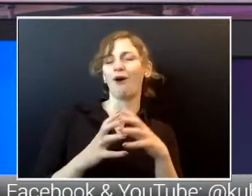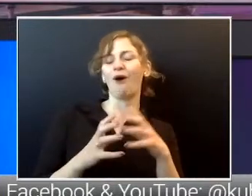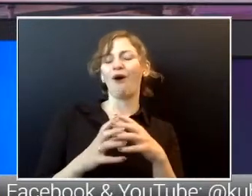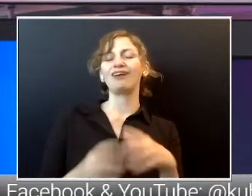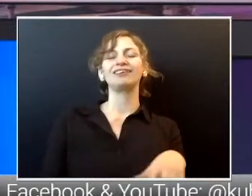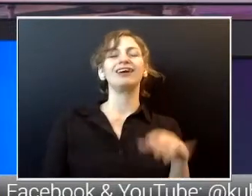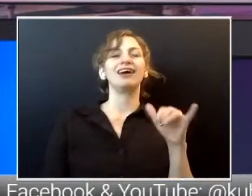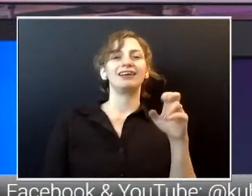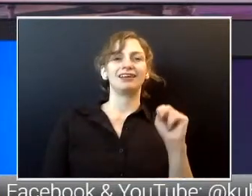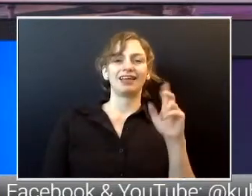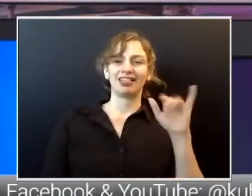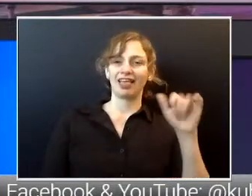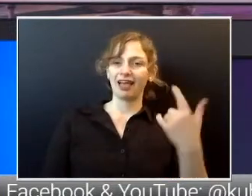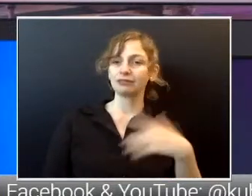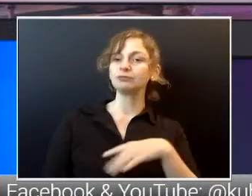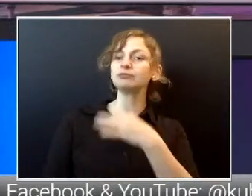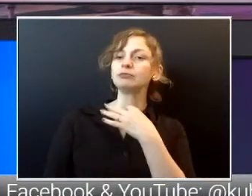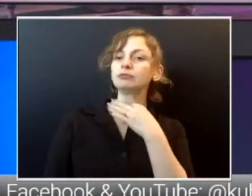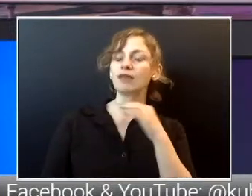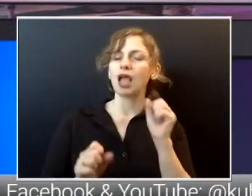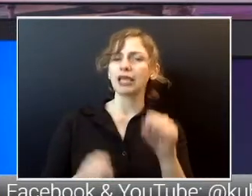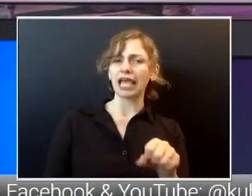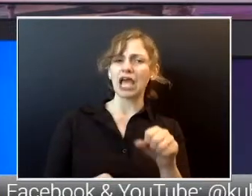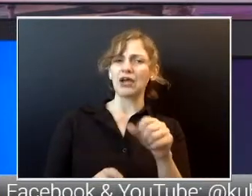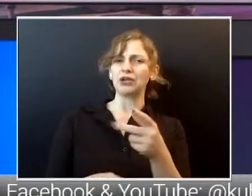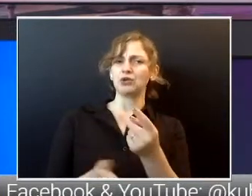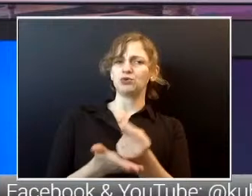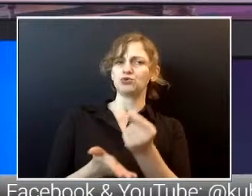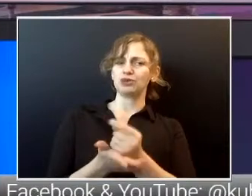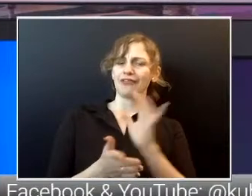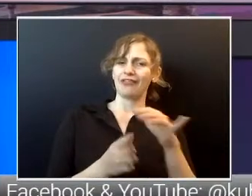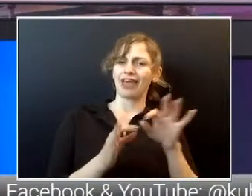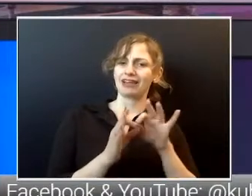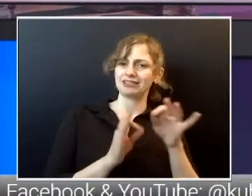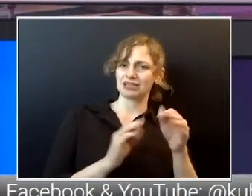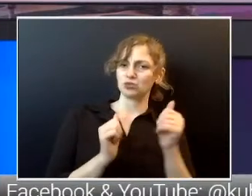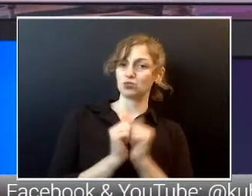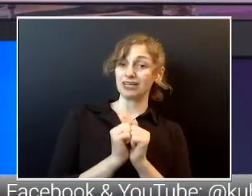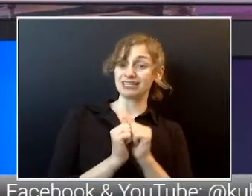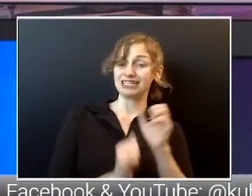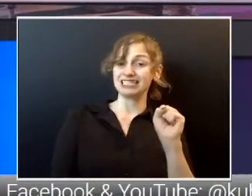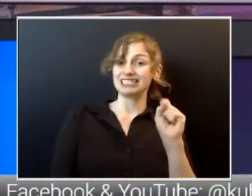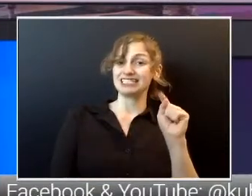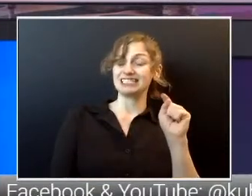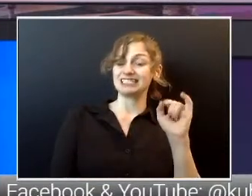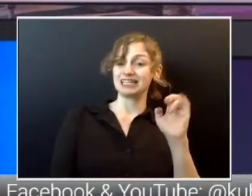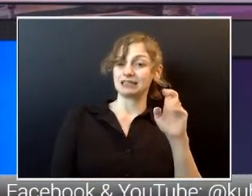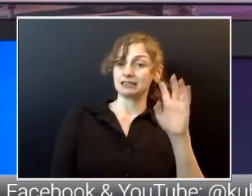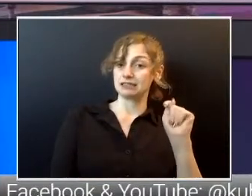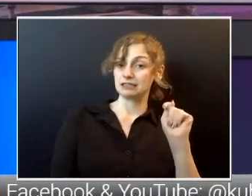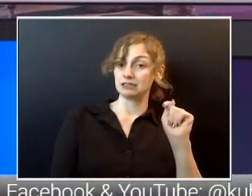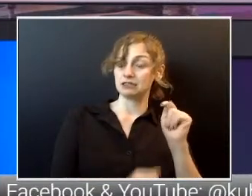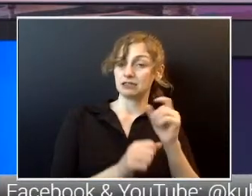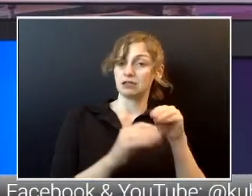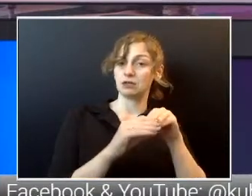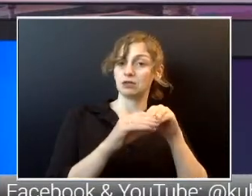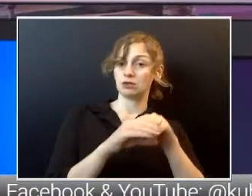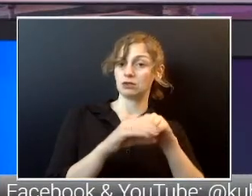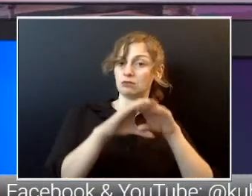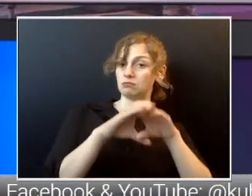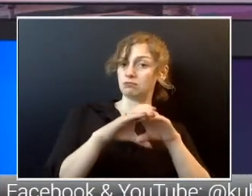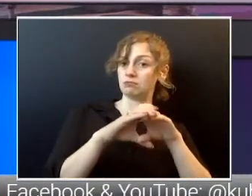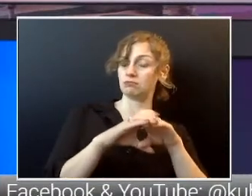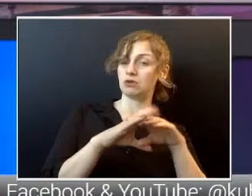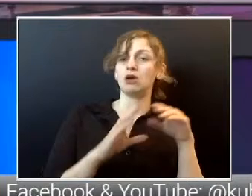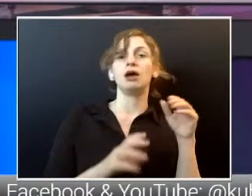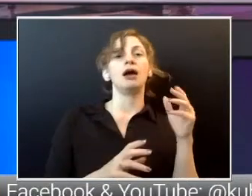stents? And additionally, do patients who have had an aortic dissection in the past have a higher risk of